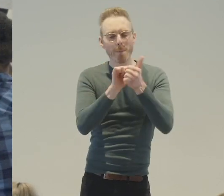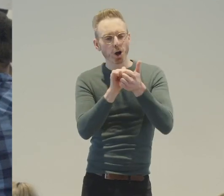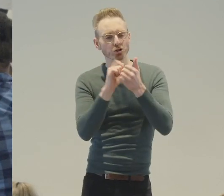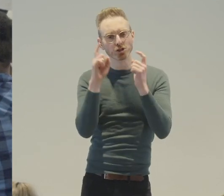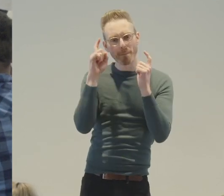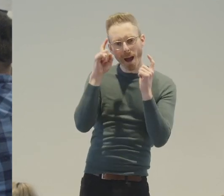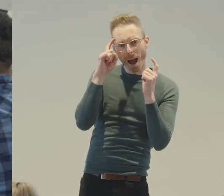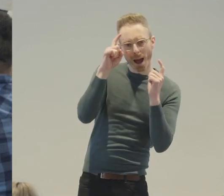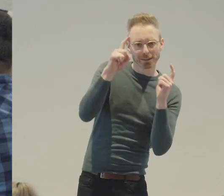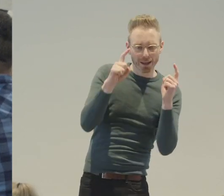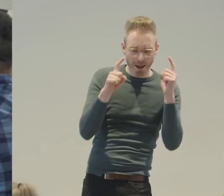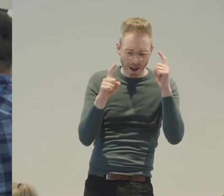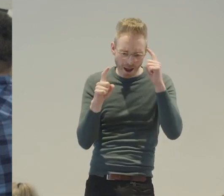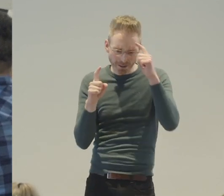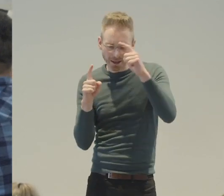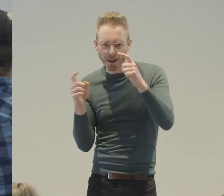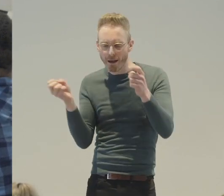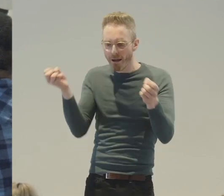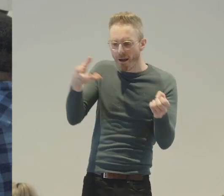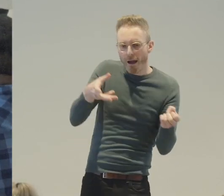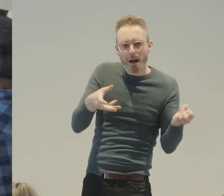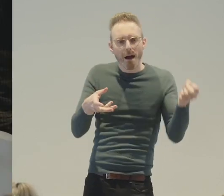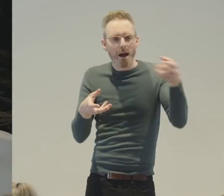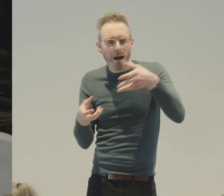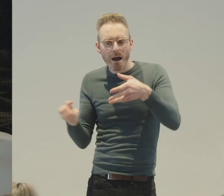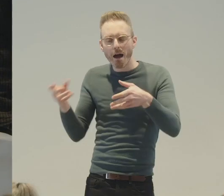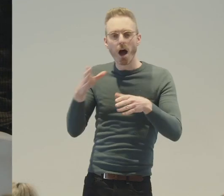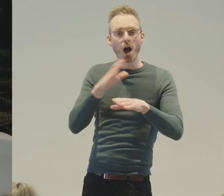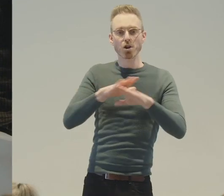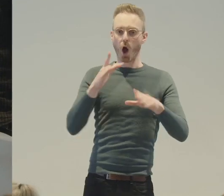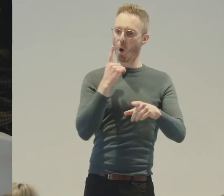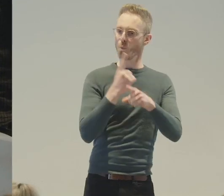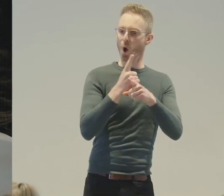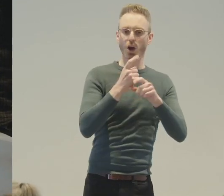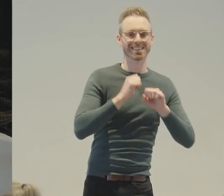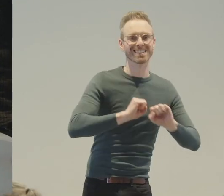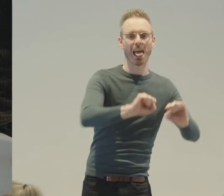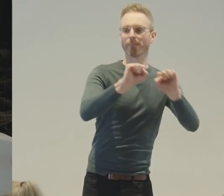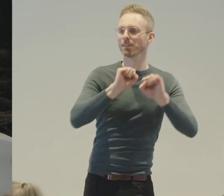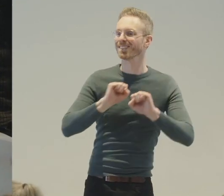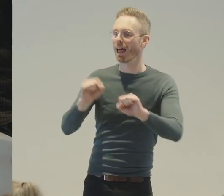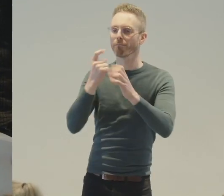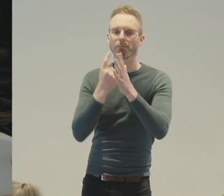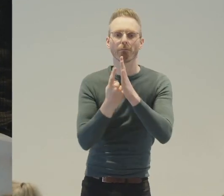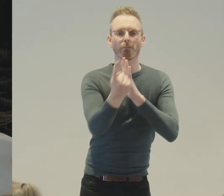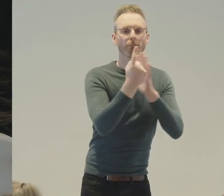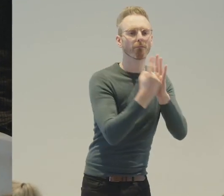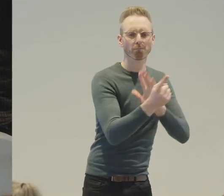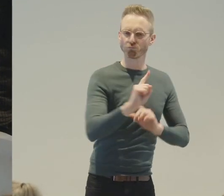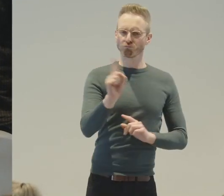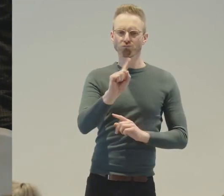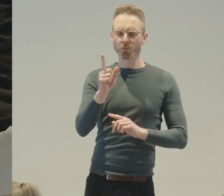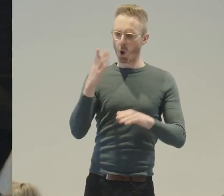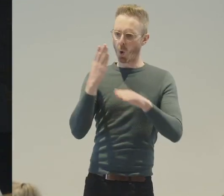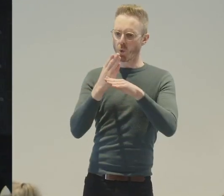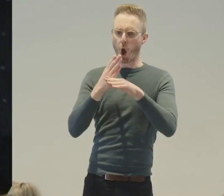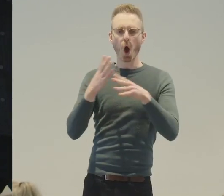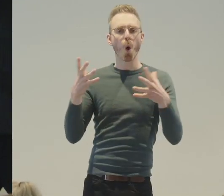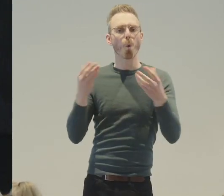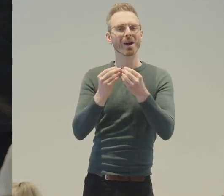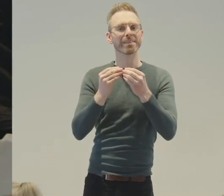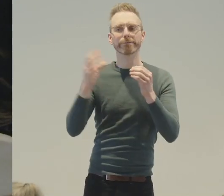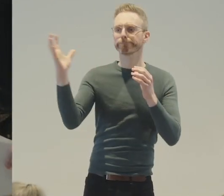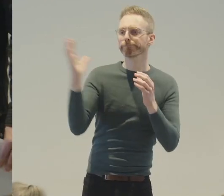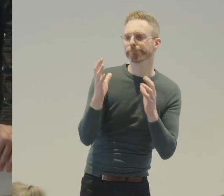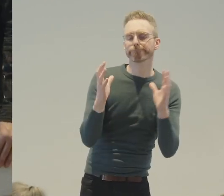it's not just working with yourself. It's working with other people, a gel, if